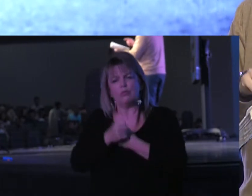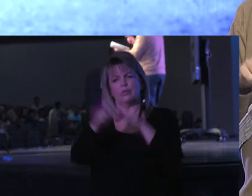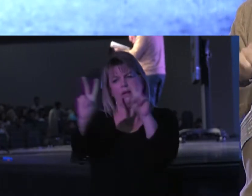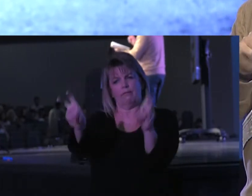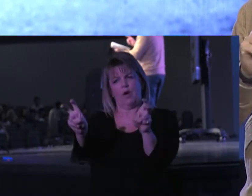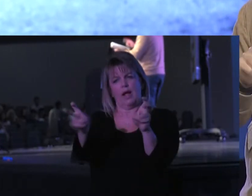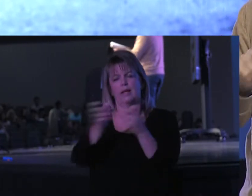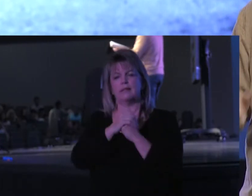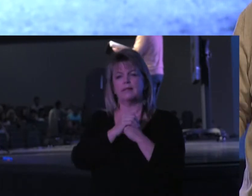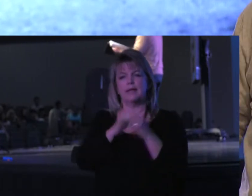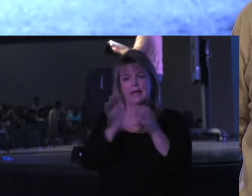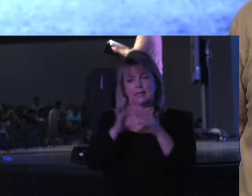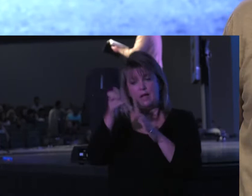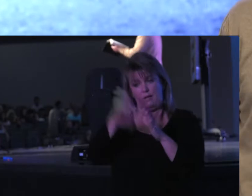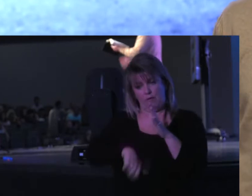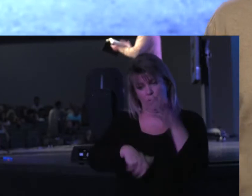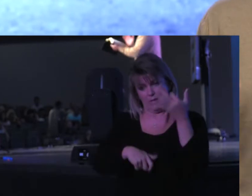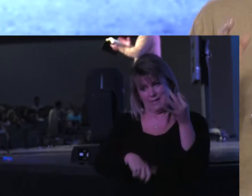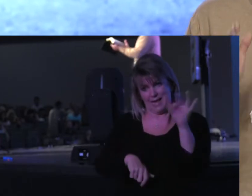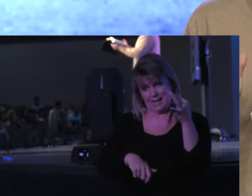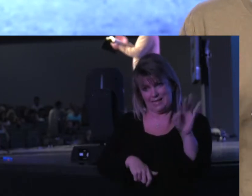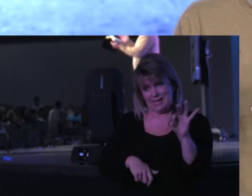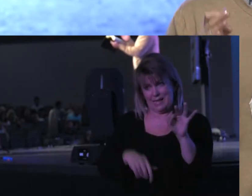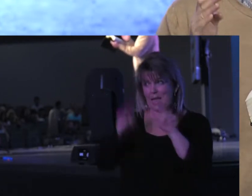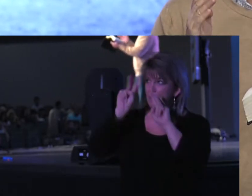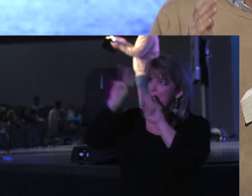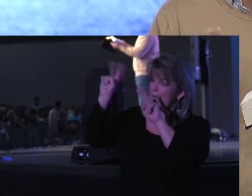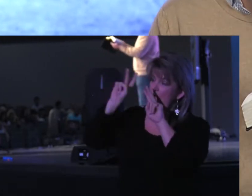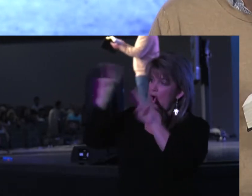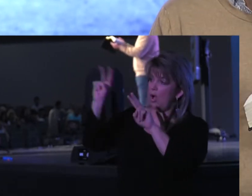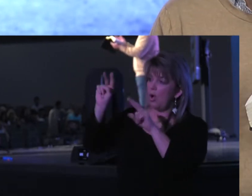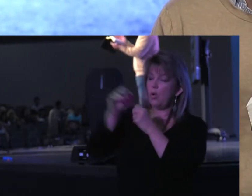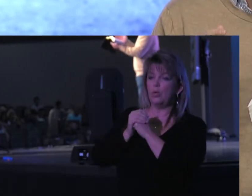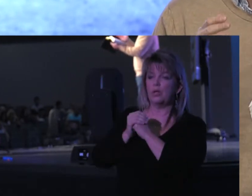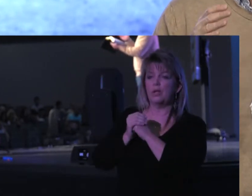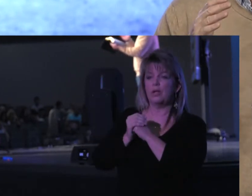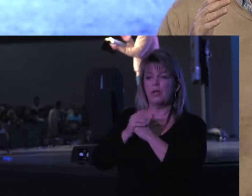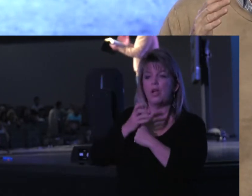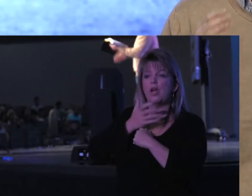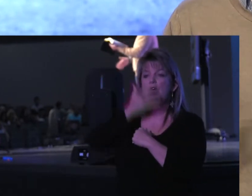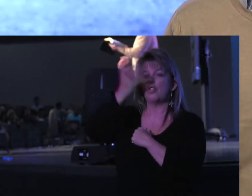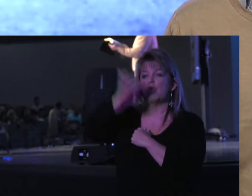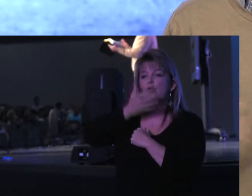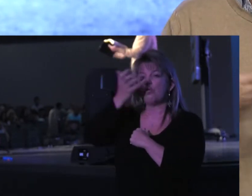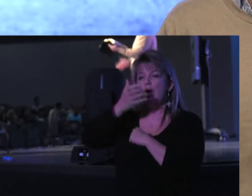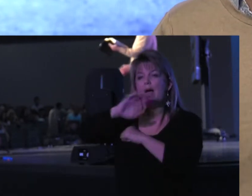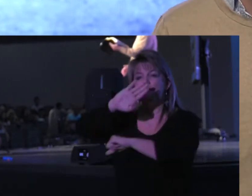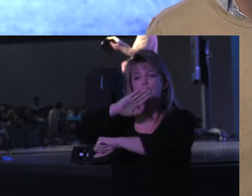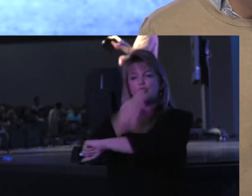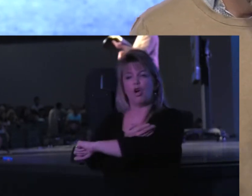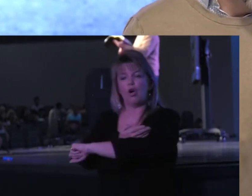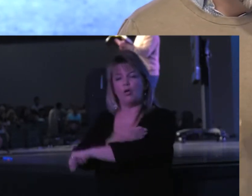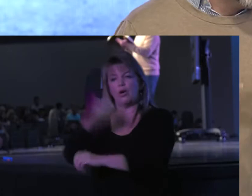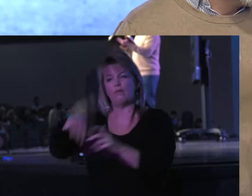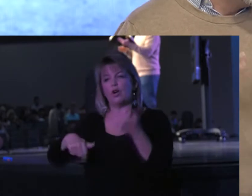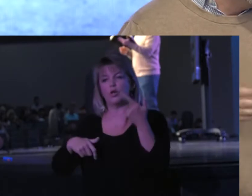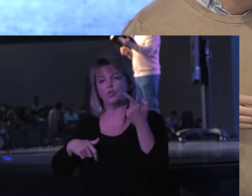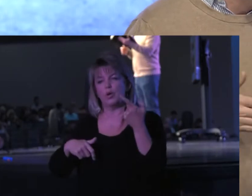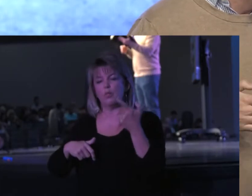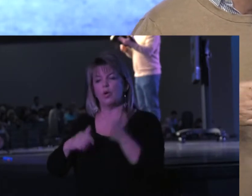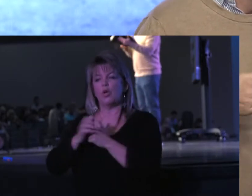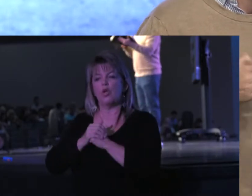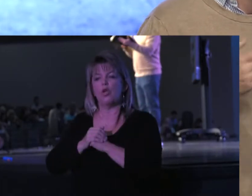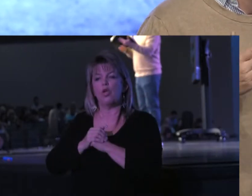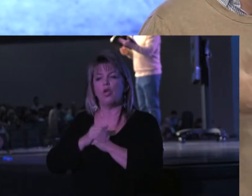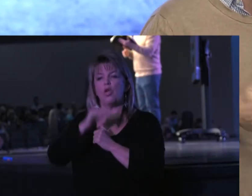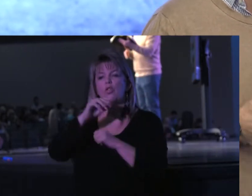phrase. He says in verse 19, "Behold the cry of the daughter." Look at verse 21. "For the